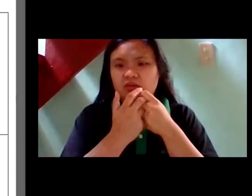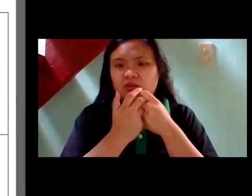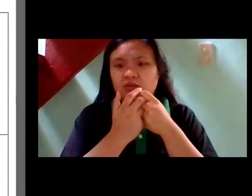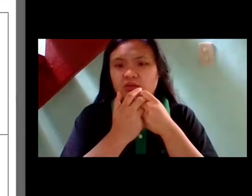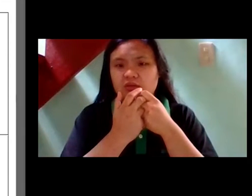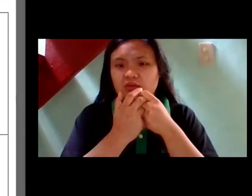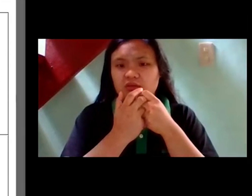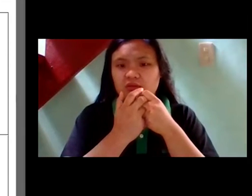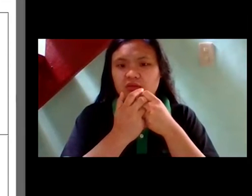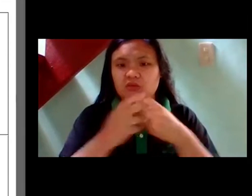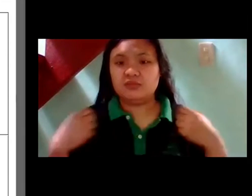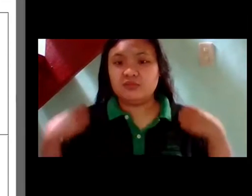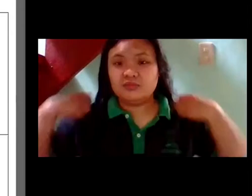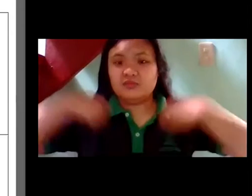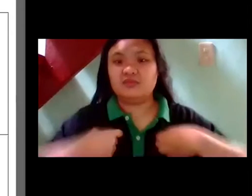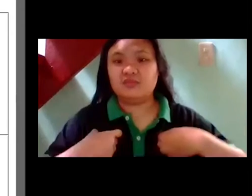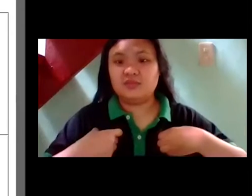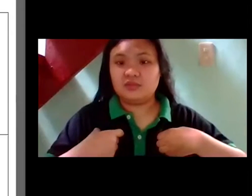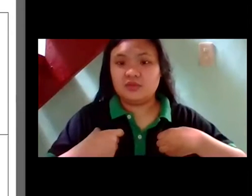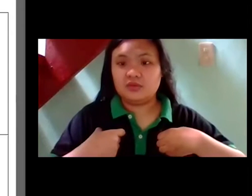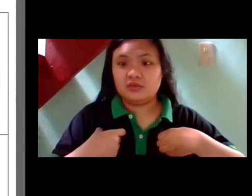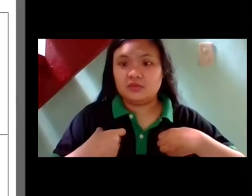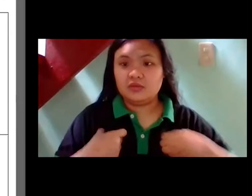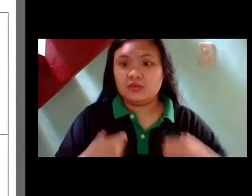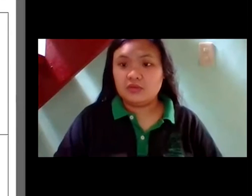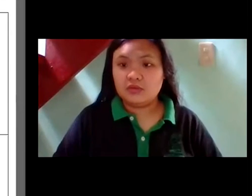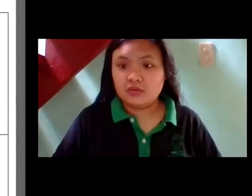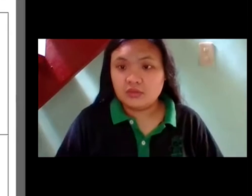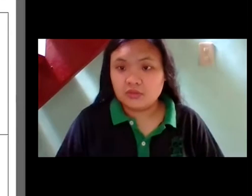time for school. Uh-huh.